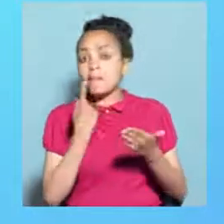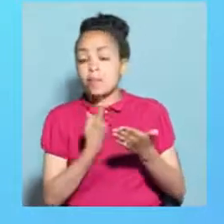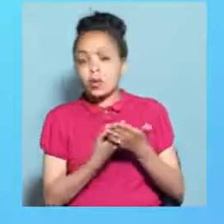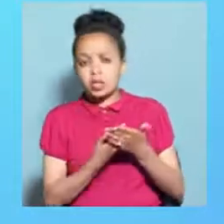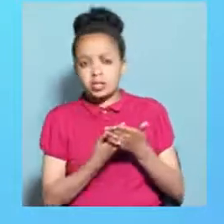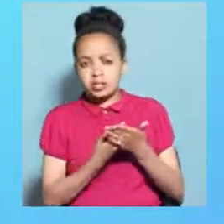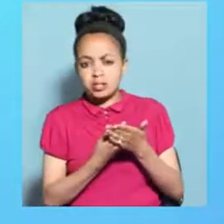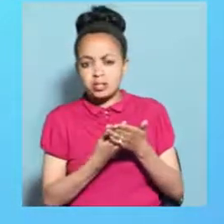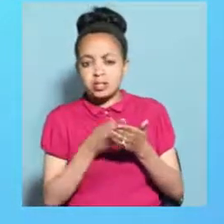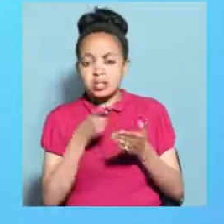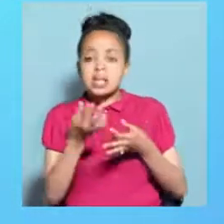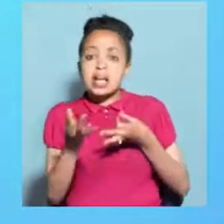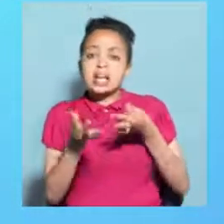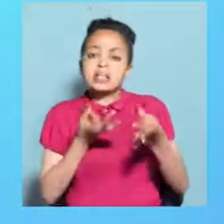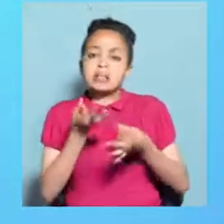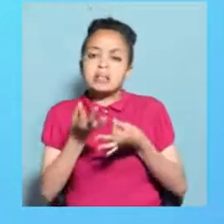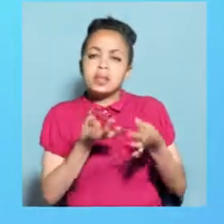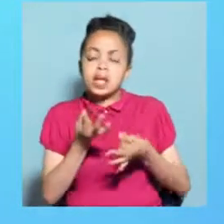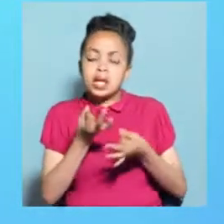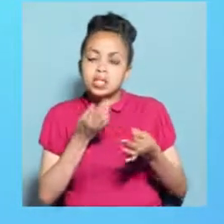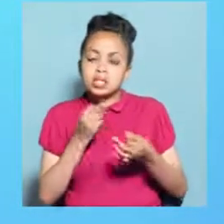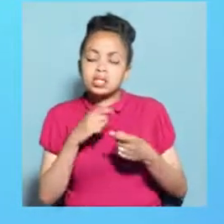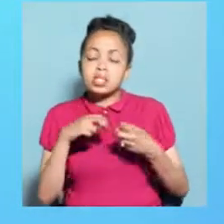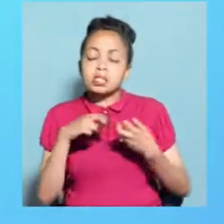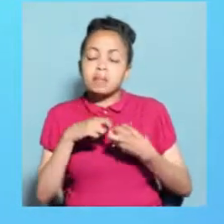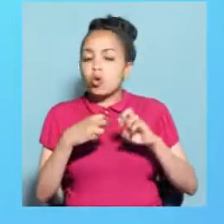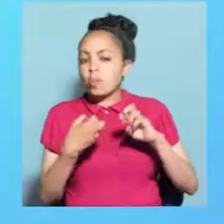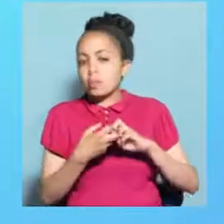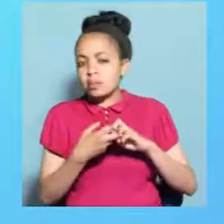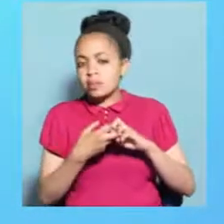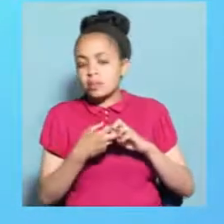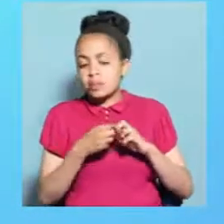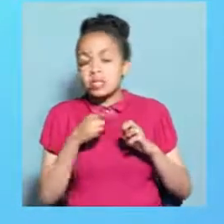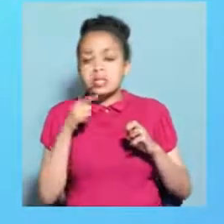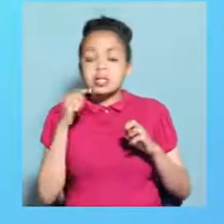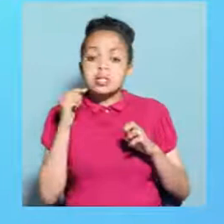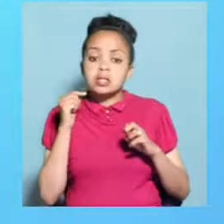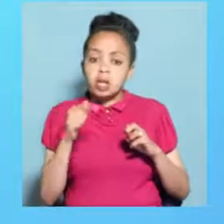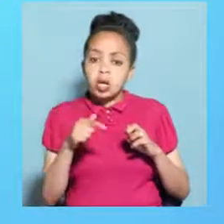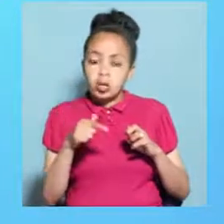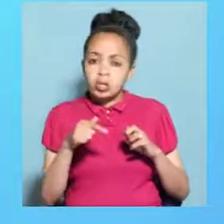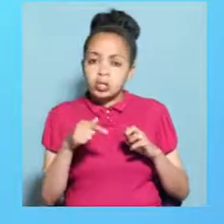mean it tentatively explained about the problem. So accordingly,